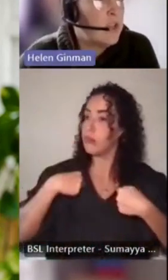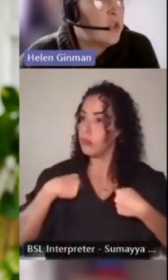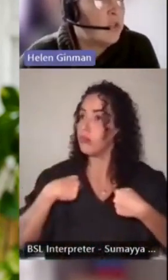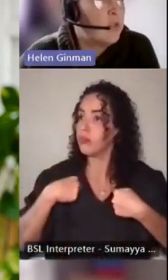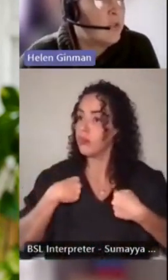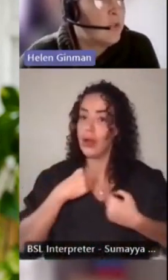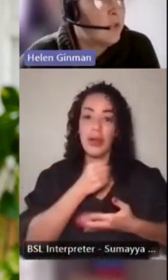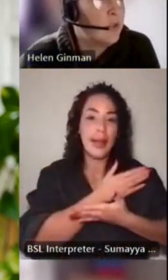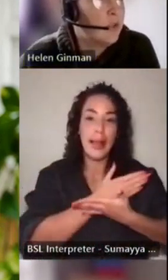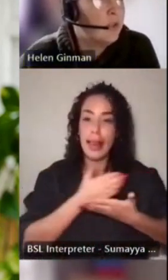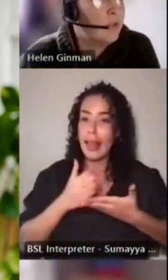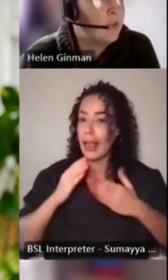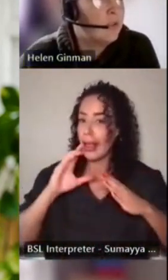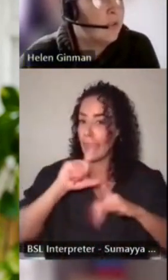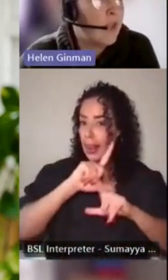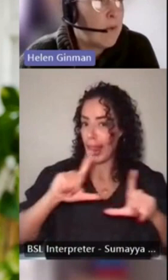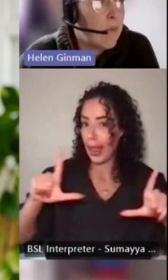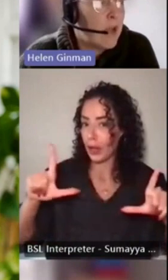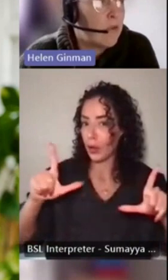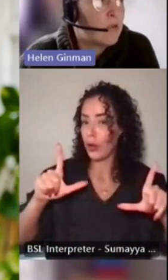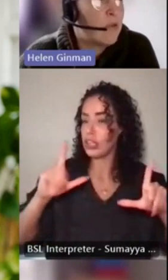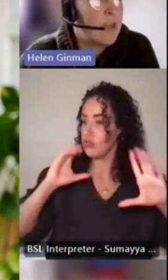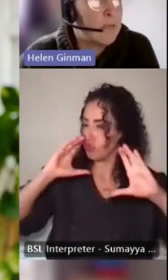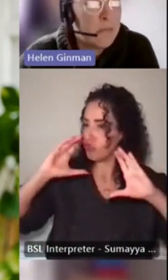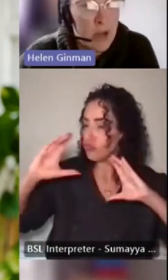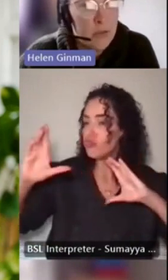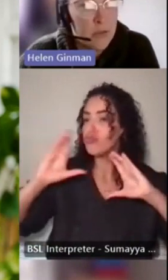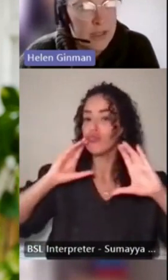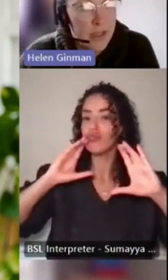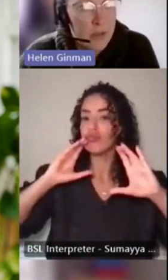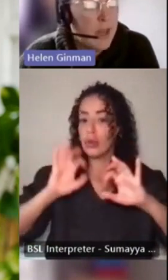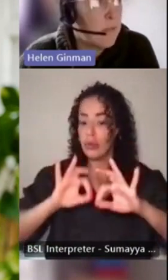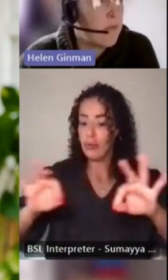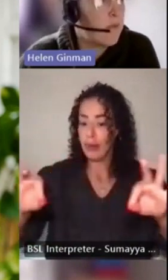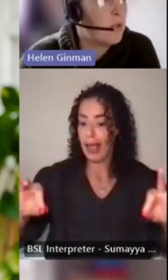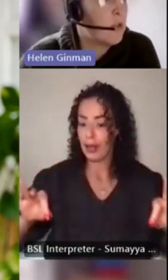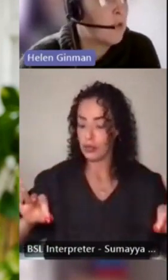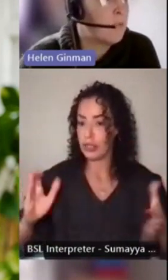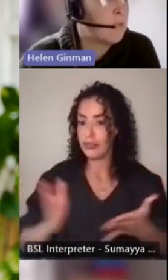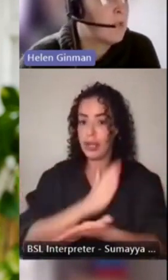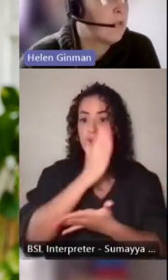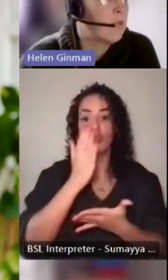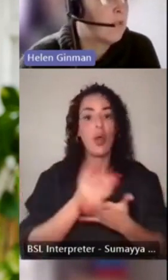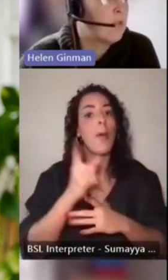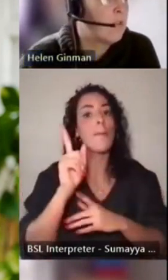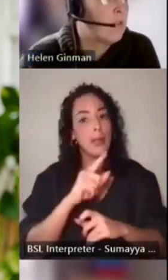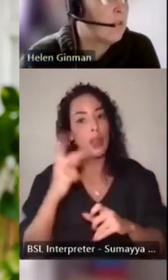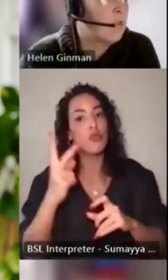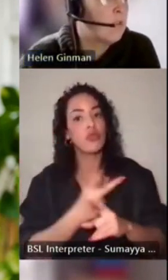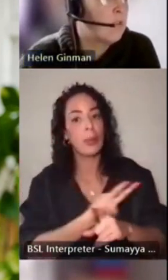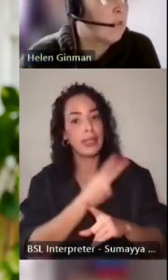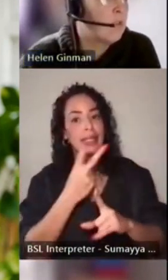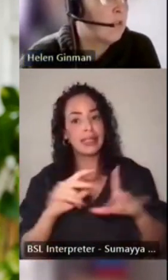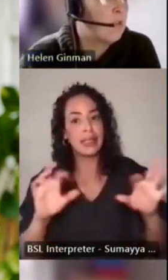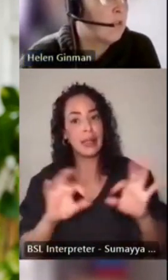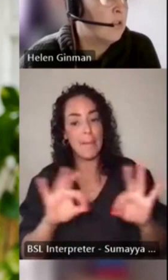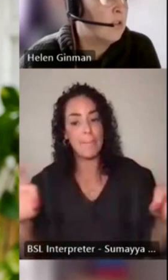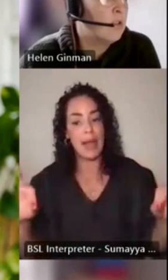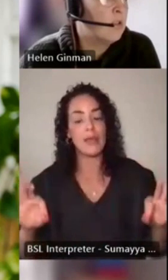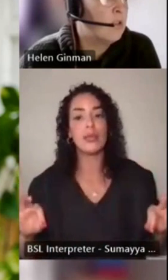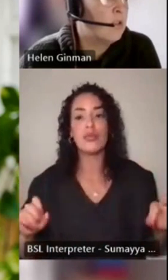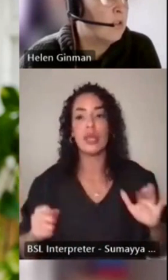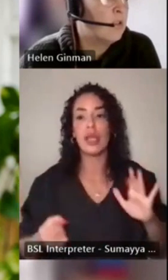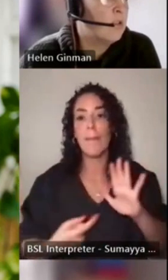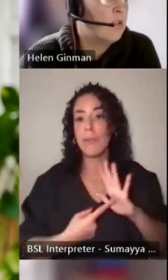clear language, keeping boundaries, and boundaries are coming up a few times.